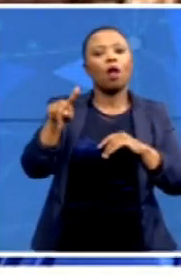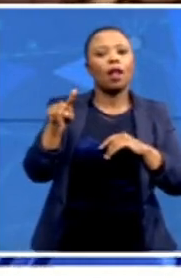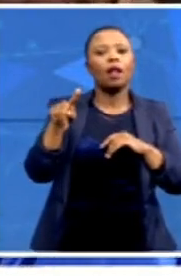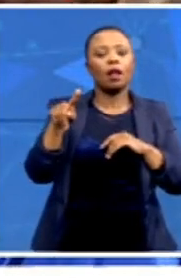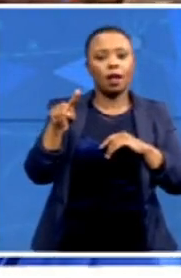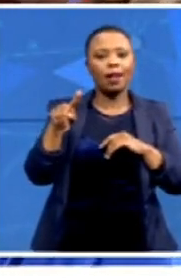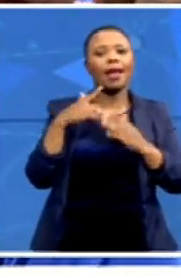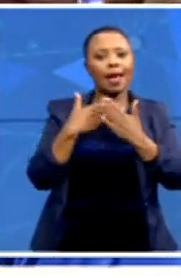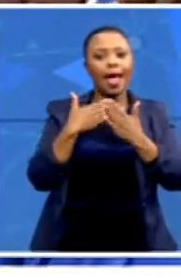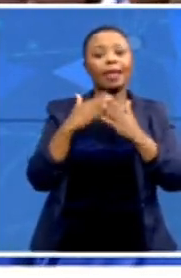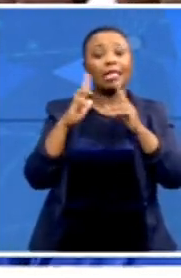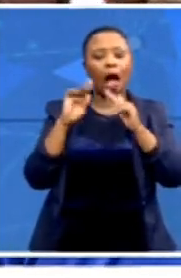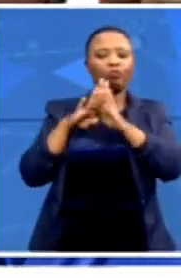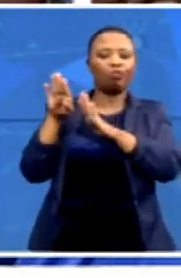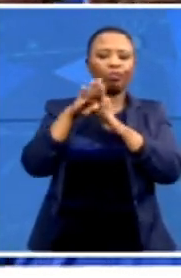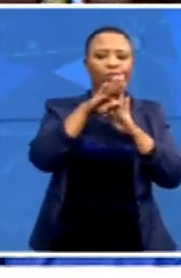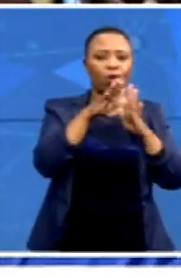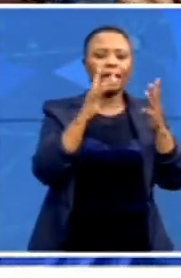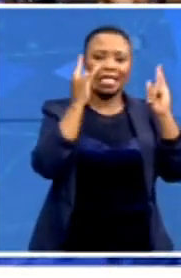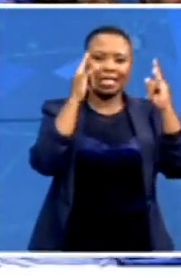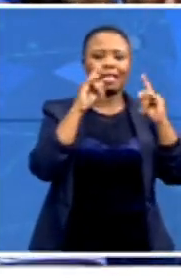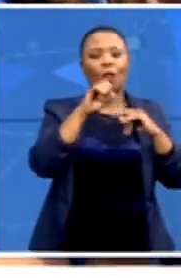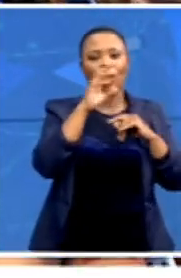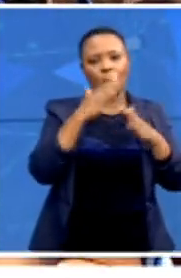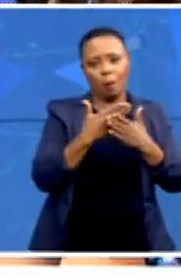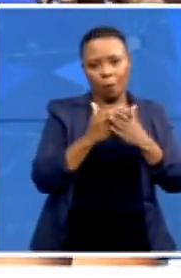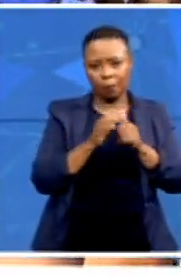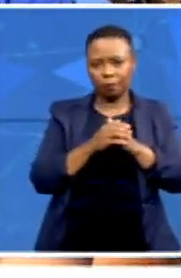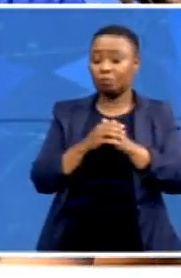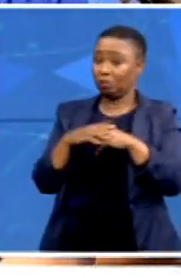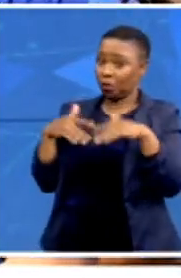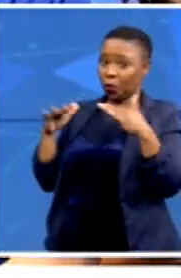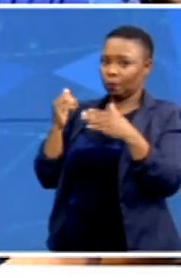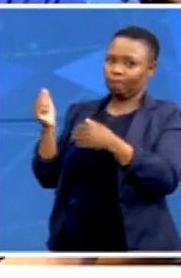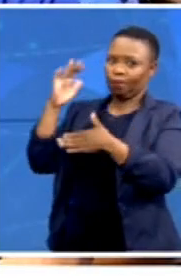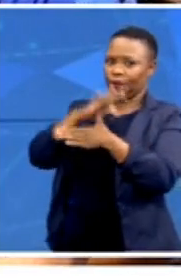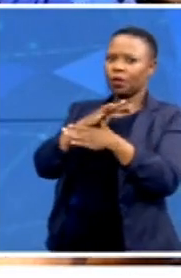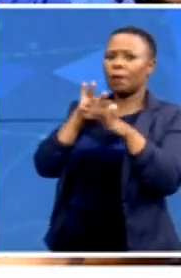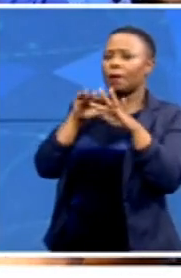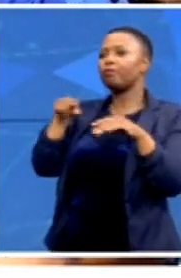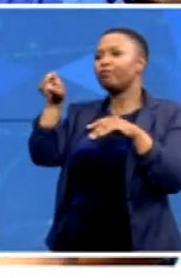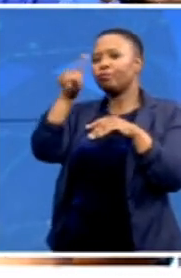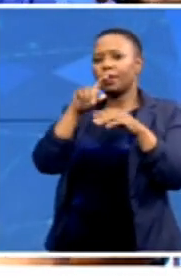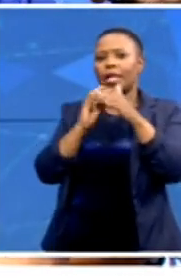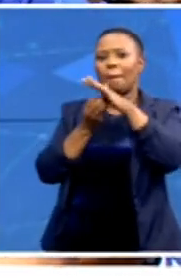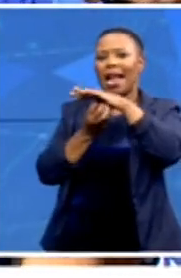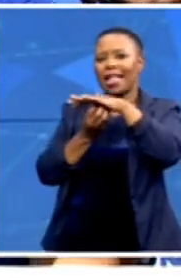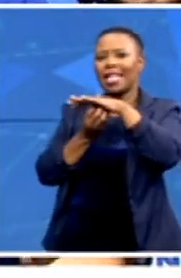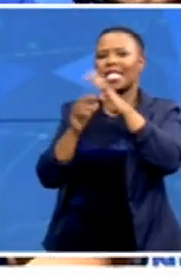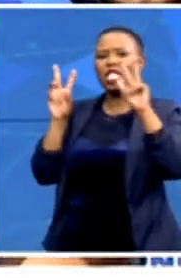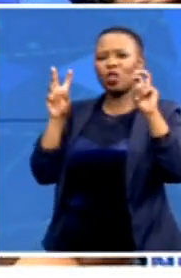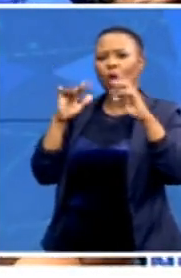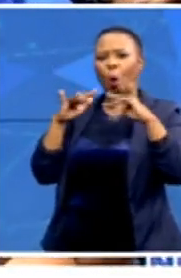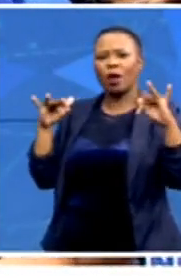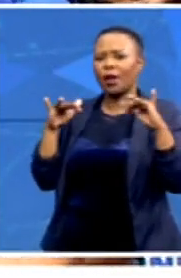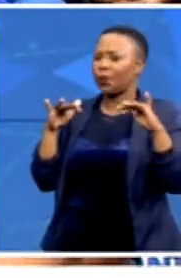South Africa. Another thing that stands out when one drives around eMalahleni and Steve Chwete, the issue of water continues to trouble locals here. Yes,